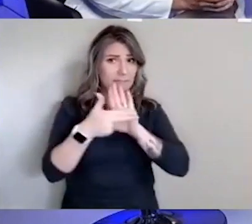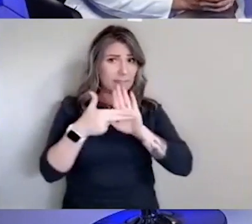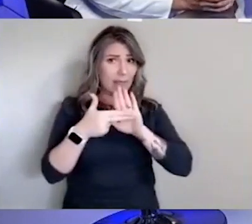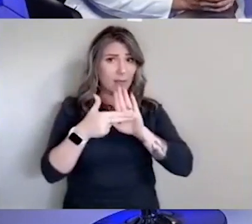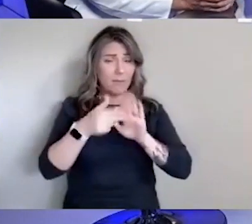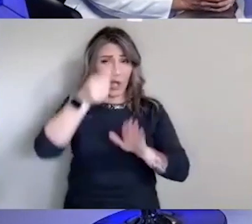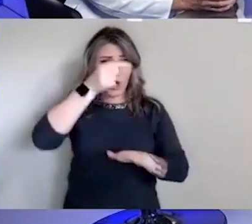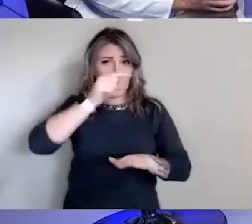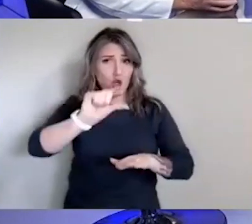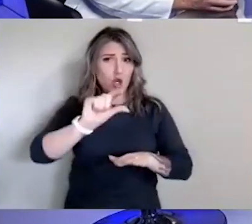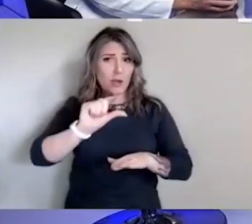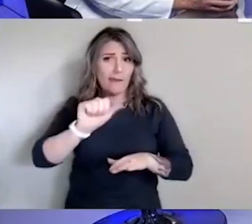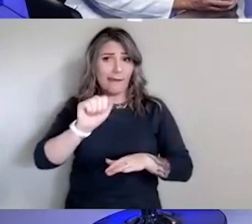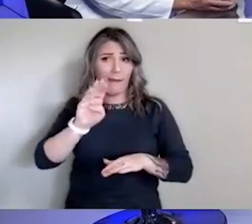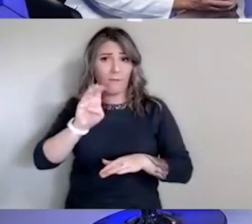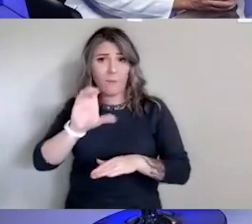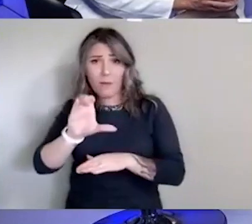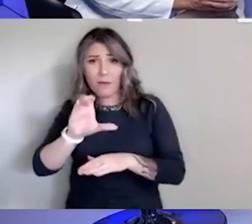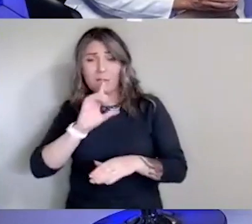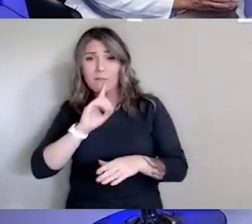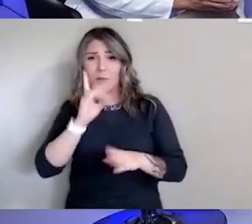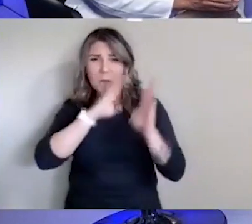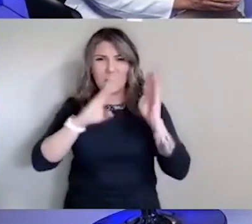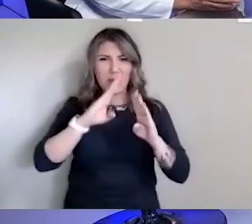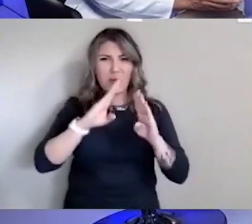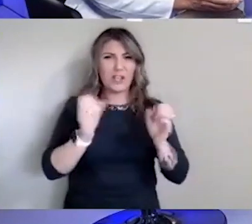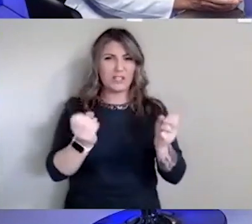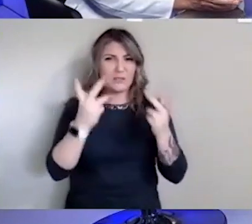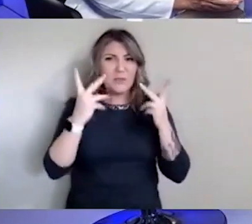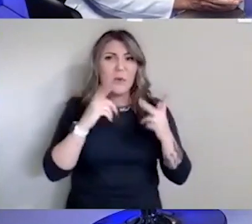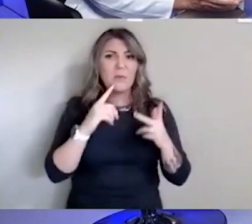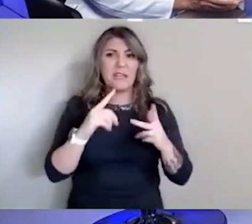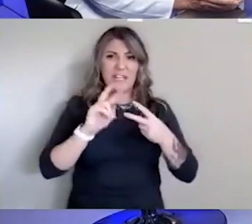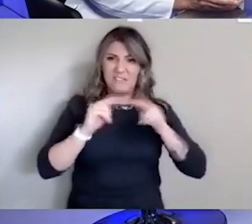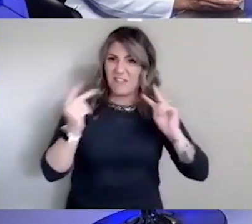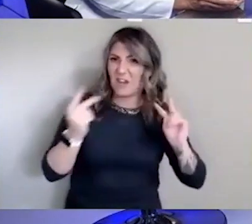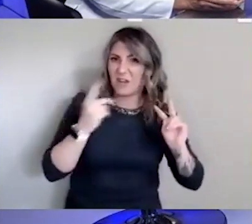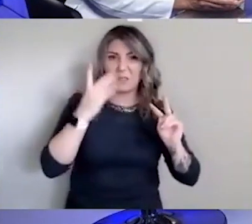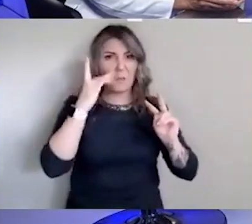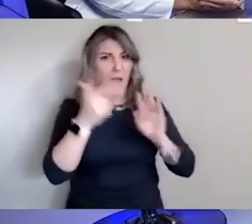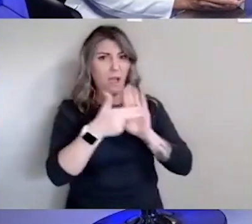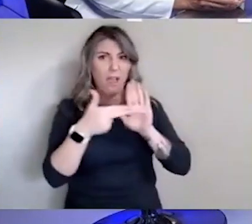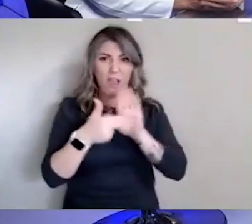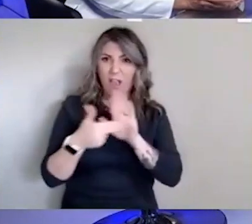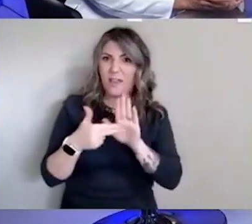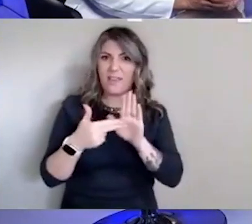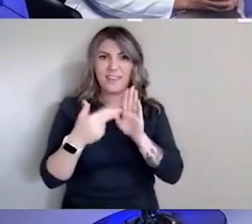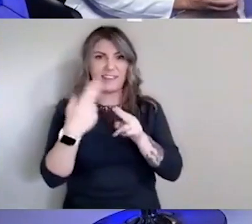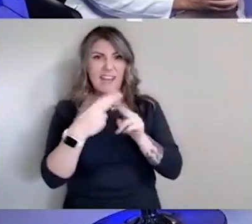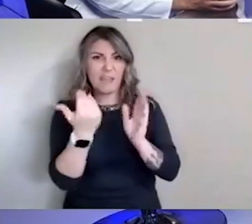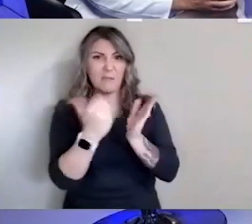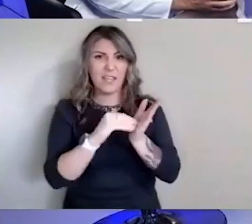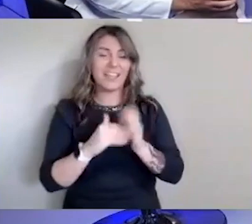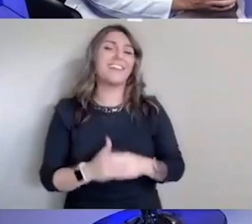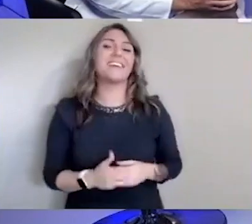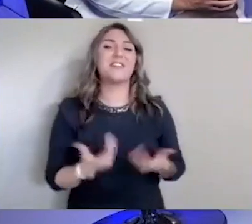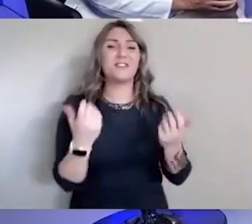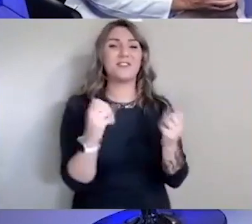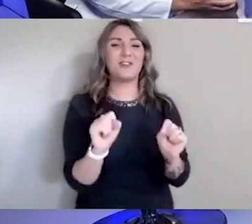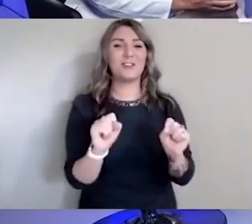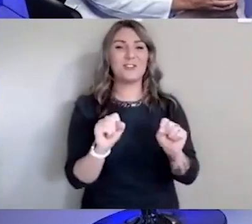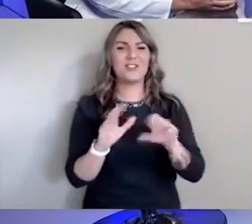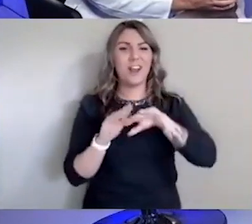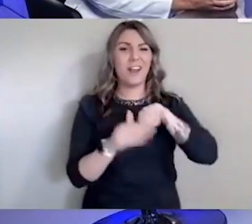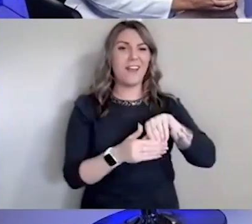She wants to know, are they worried that they're going to have so many variants that they have to do that? Why rename them? They're trying to get away from attributing it to